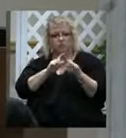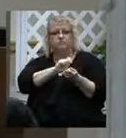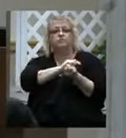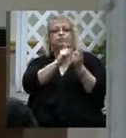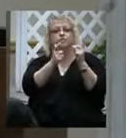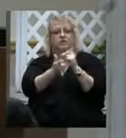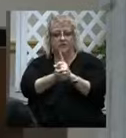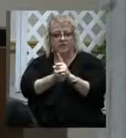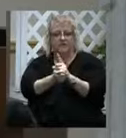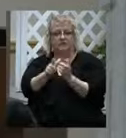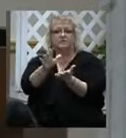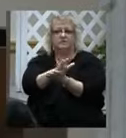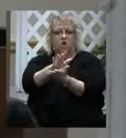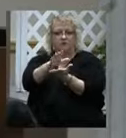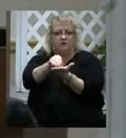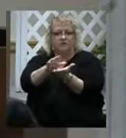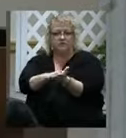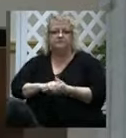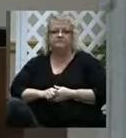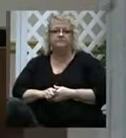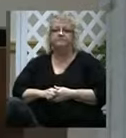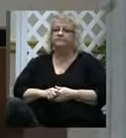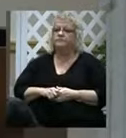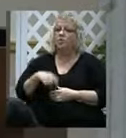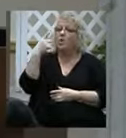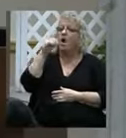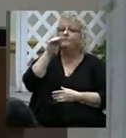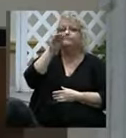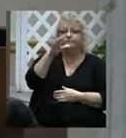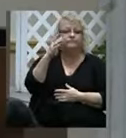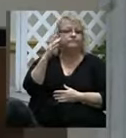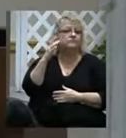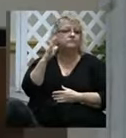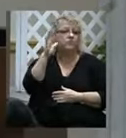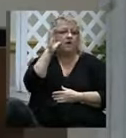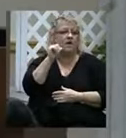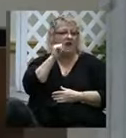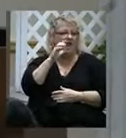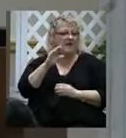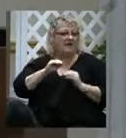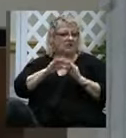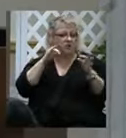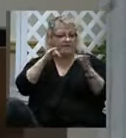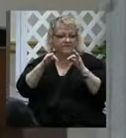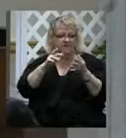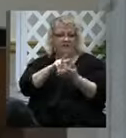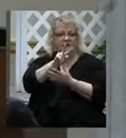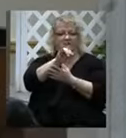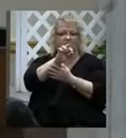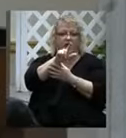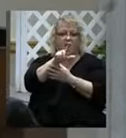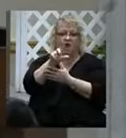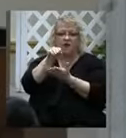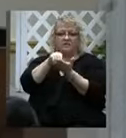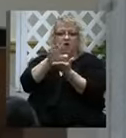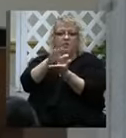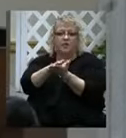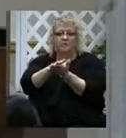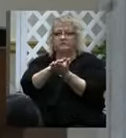to translate a vital document. Just one note, there isn't really a clear definition of vital documents as far as I know